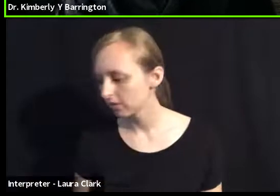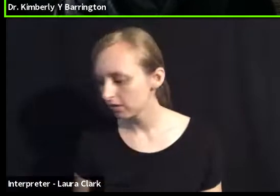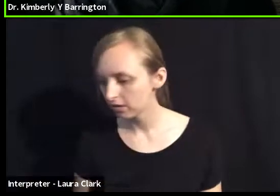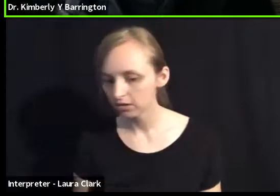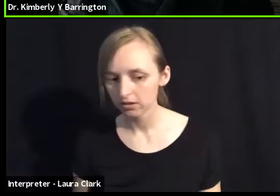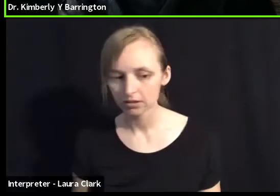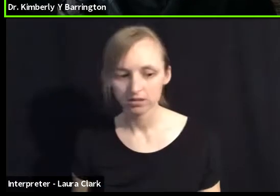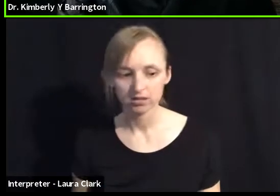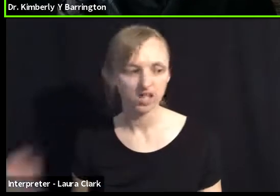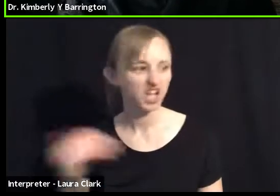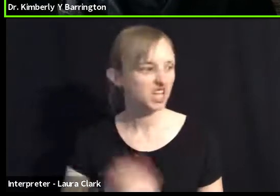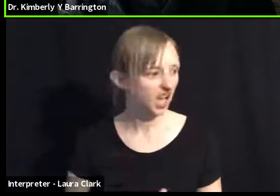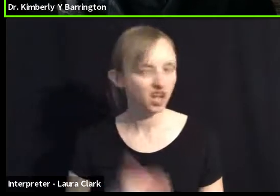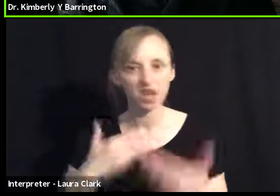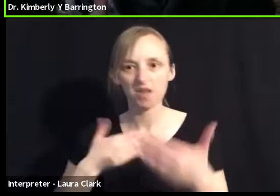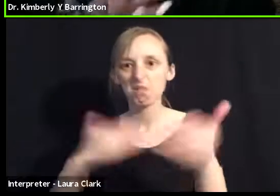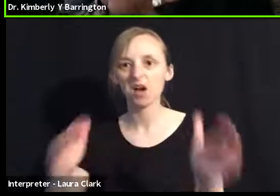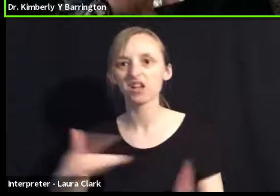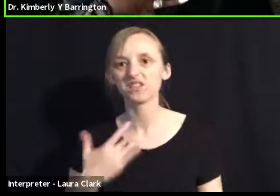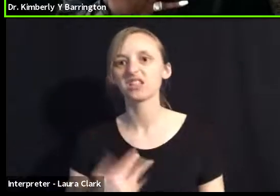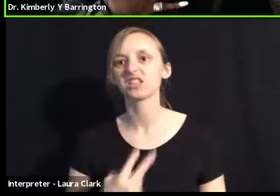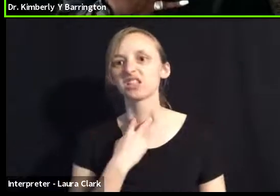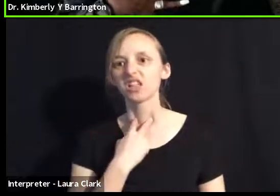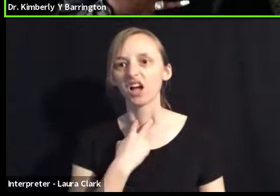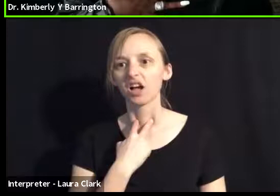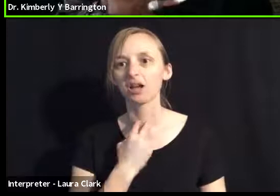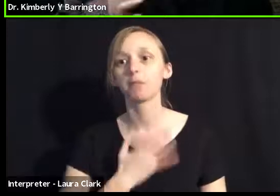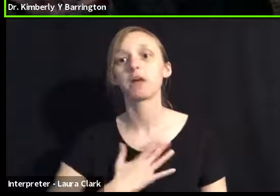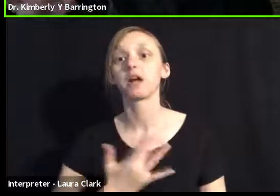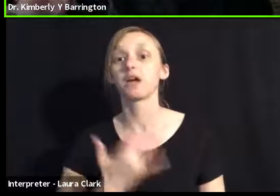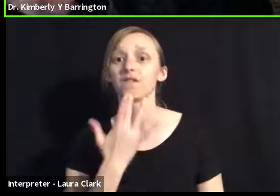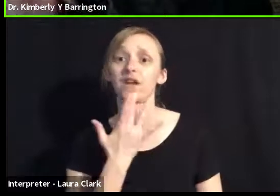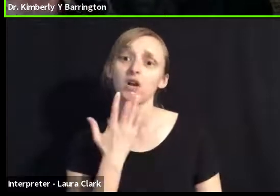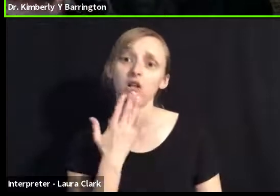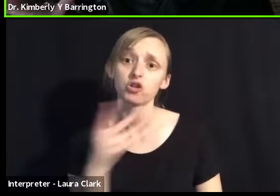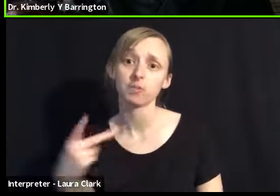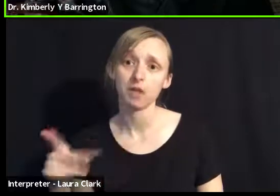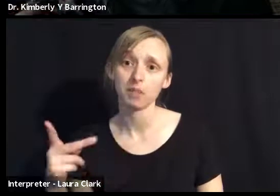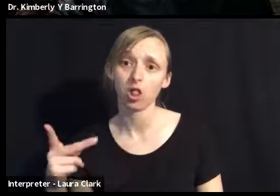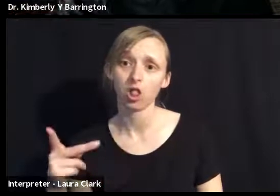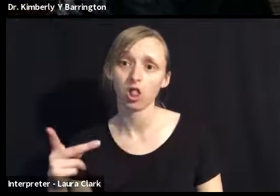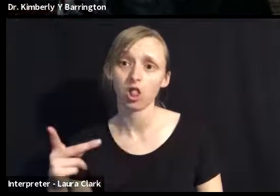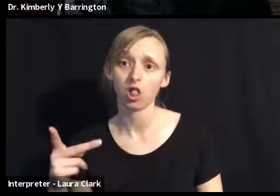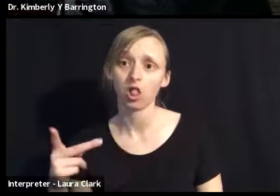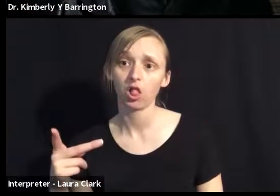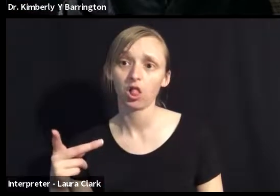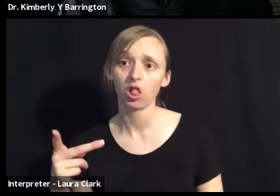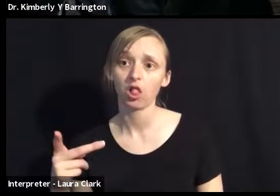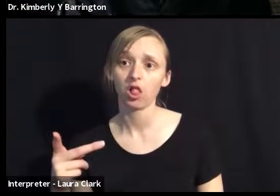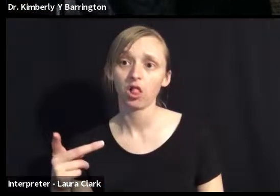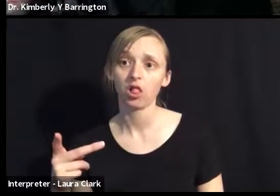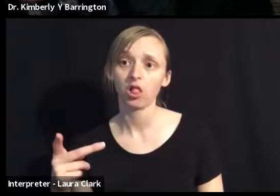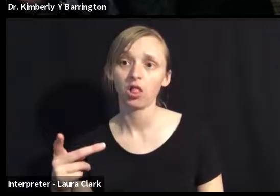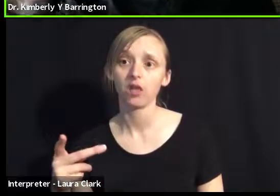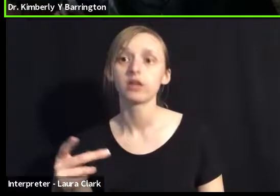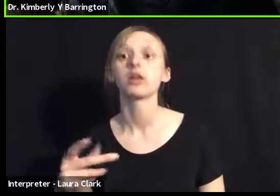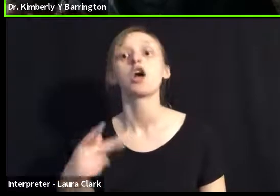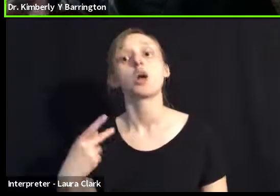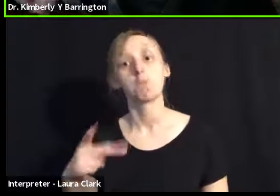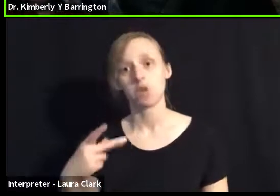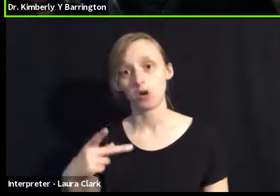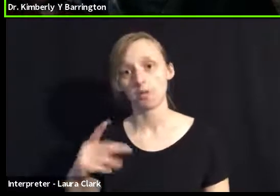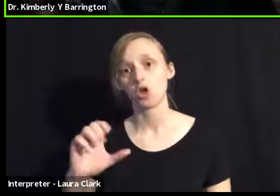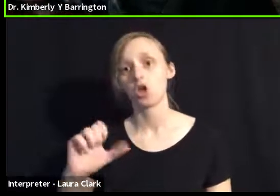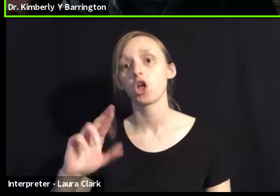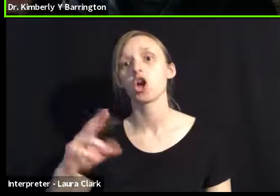box. I can't get out. And just because, you know, my favorite color is purple. So just because she put on some purple carpet in and painted the